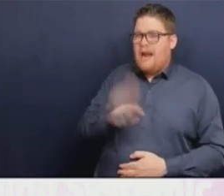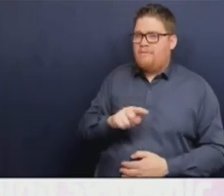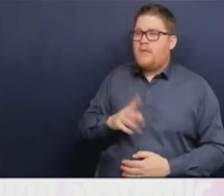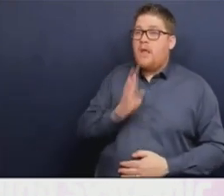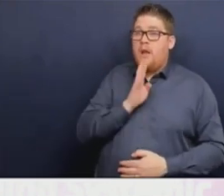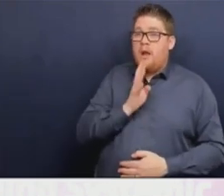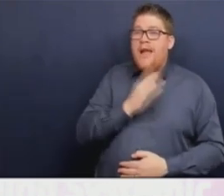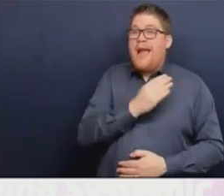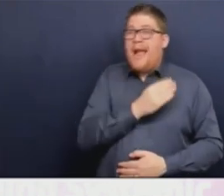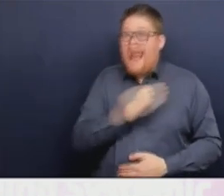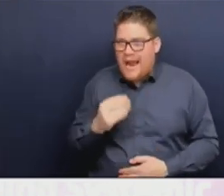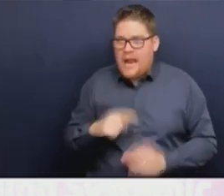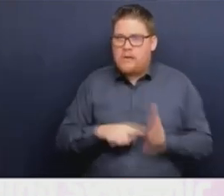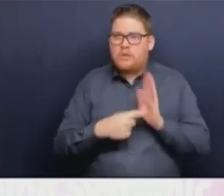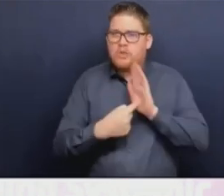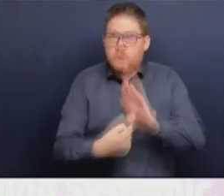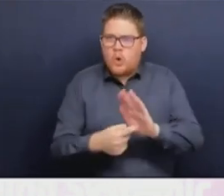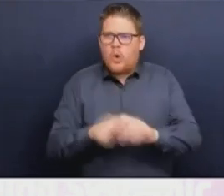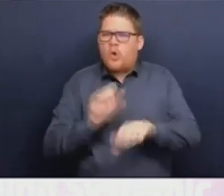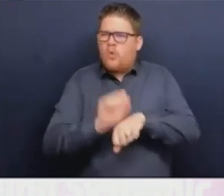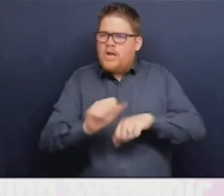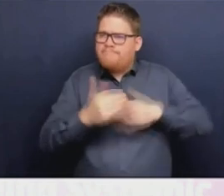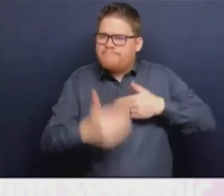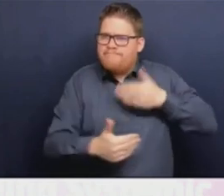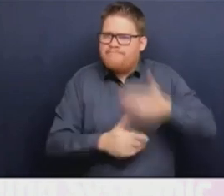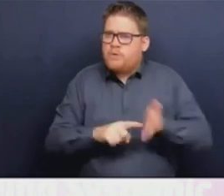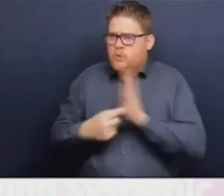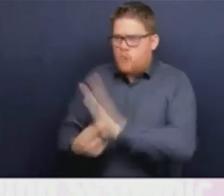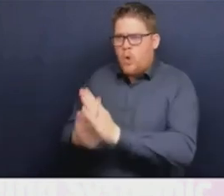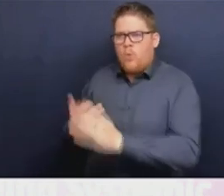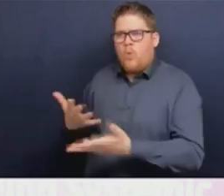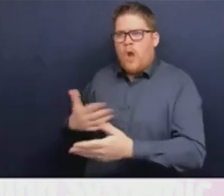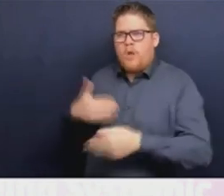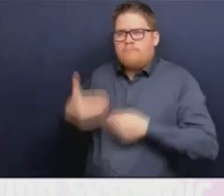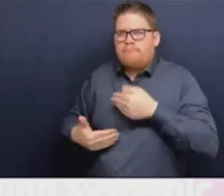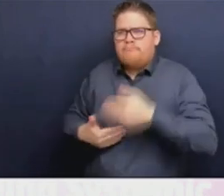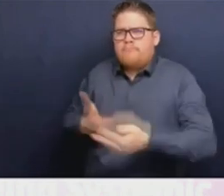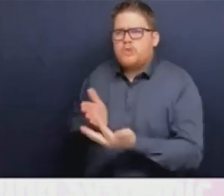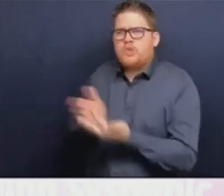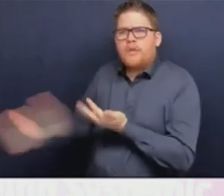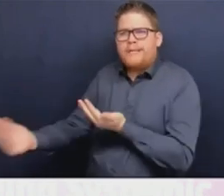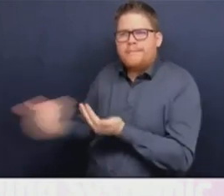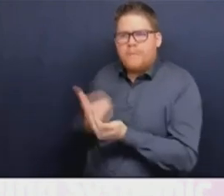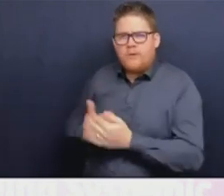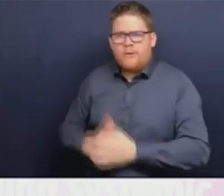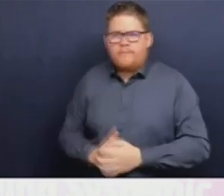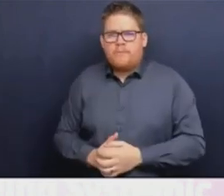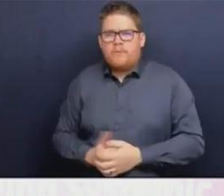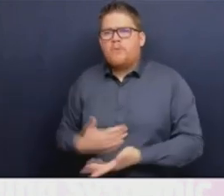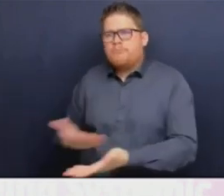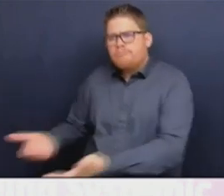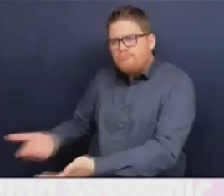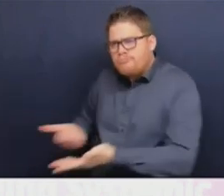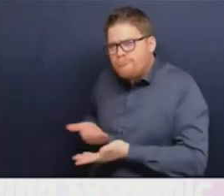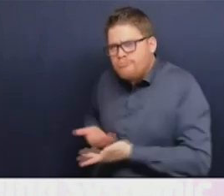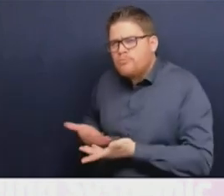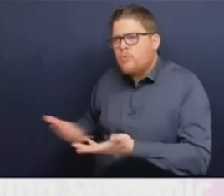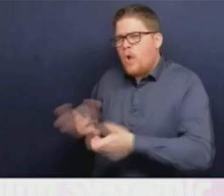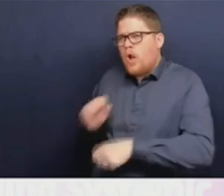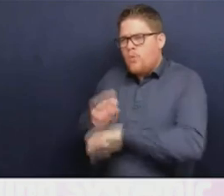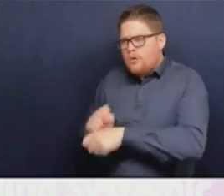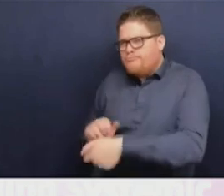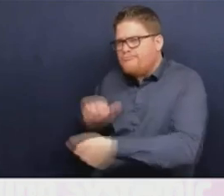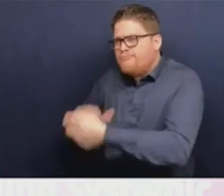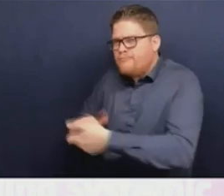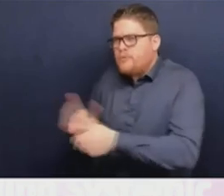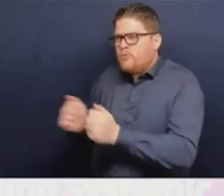you want to do, how you want to get there, and encouraging people to take that journey with you. And that's what we're doing today. Next question,